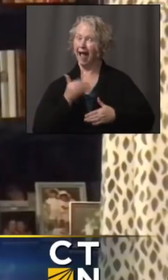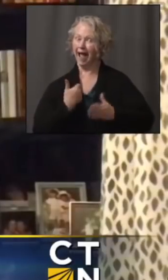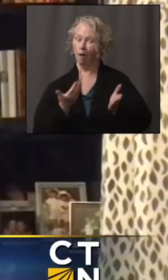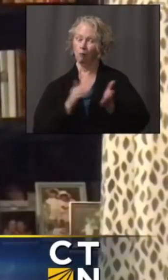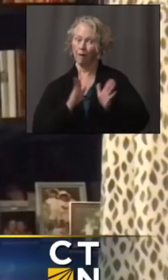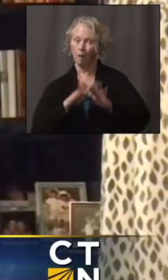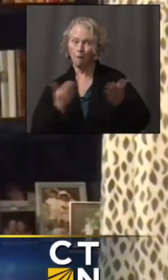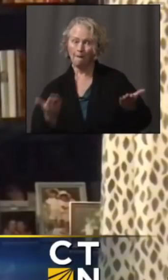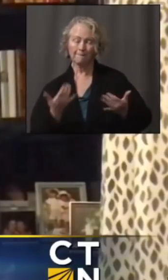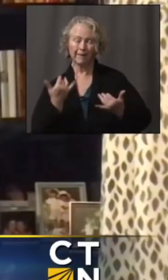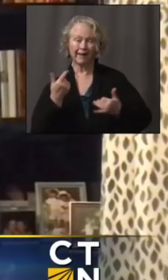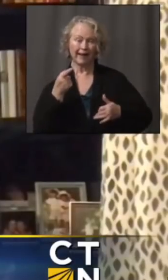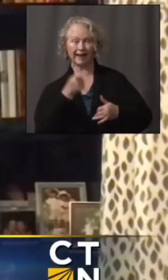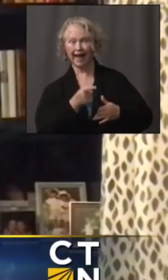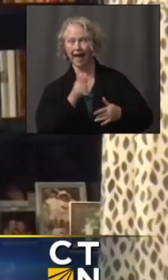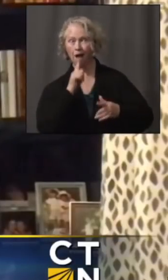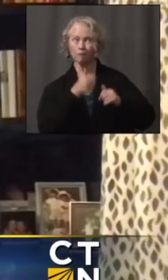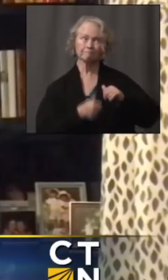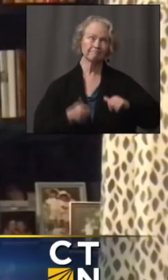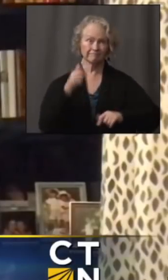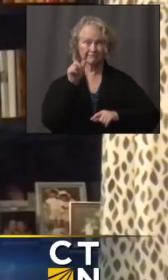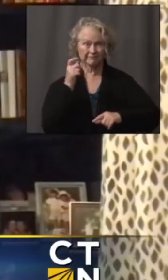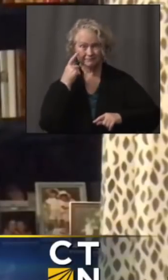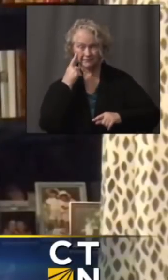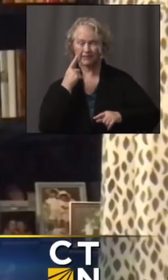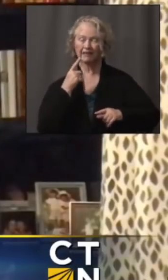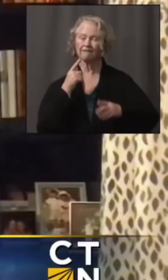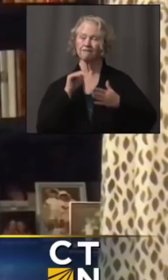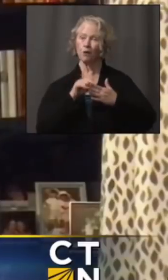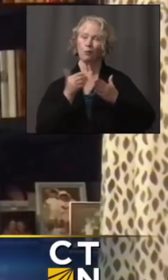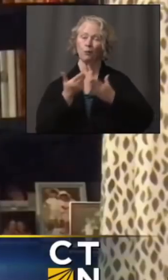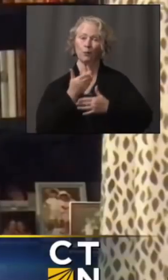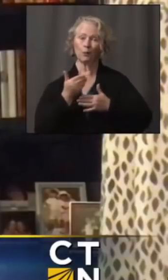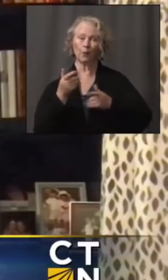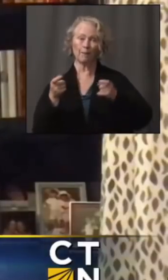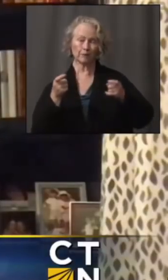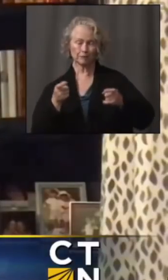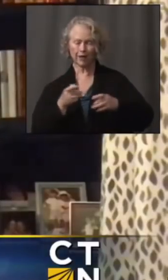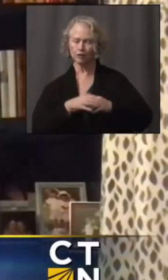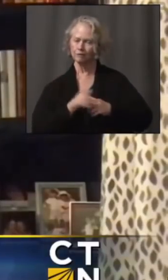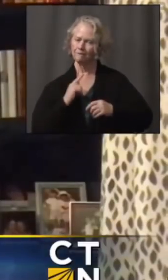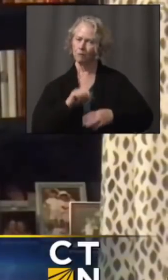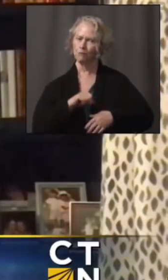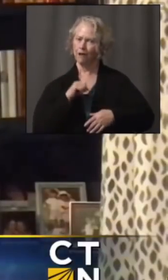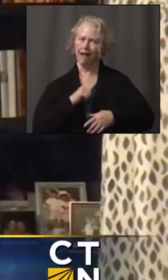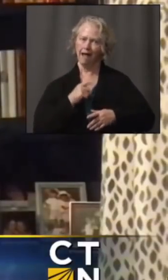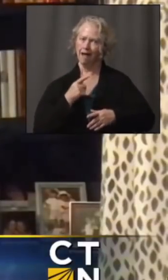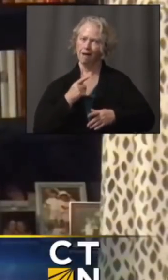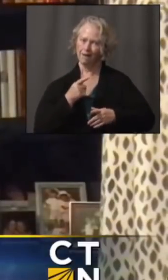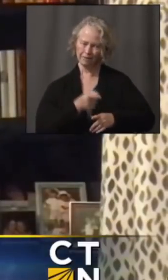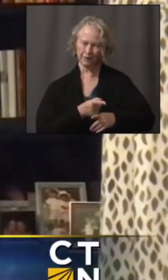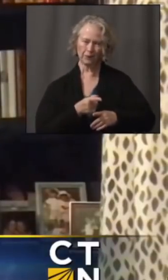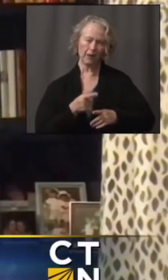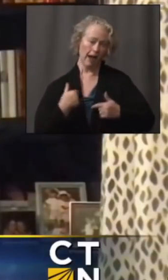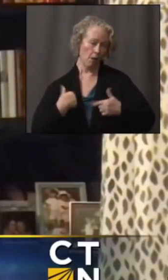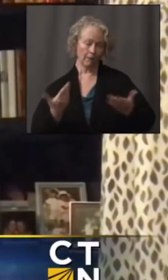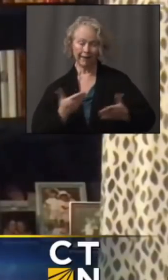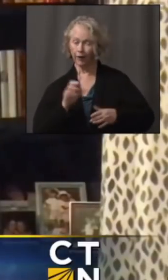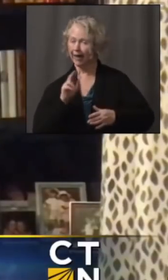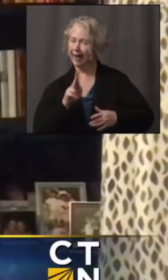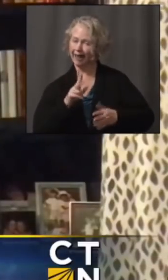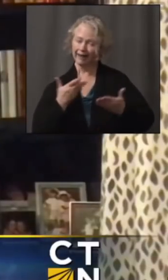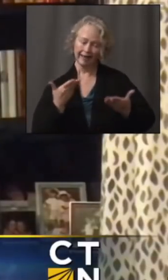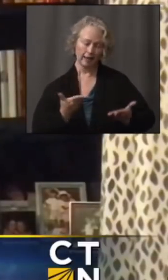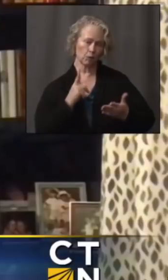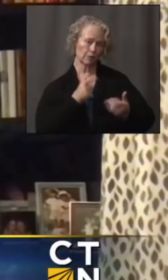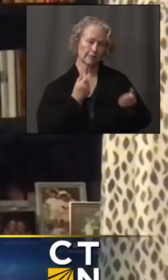of the committee for the incoming administration. I'm really proud that you were there, and I want you to know Connecticut's there to support you in any way